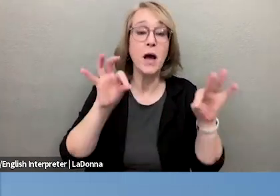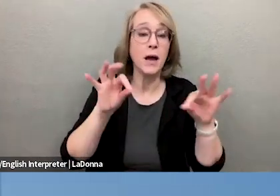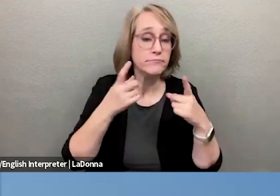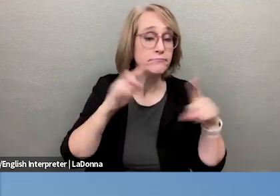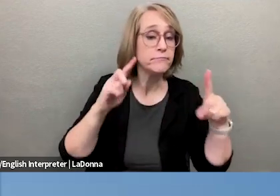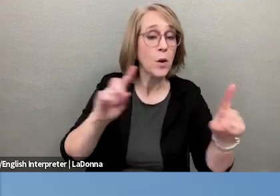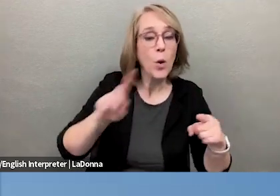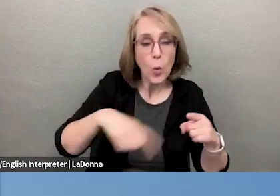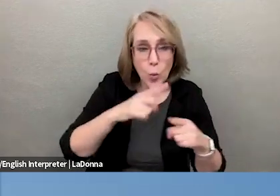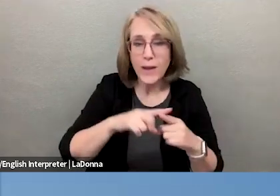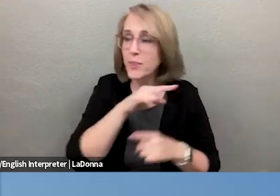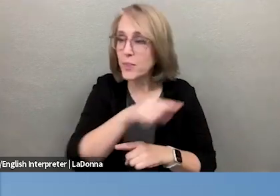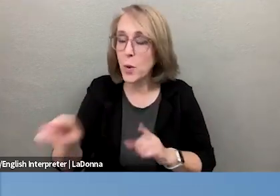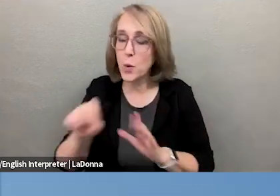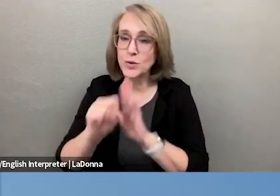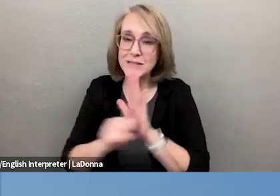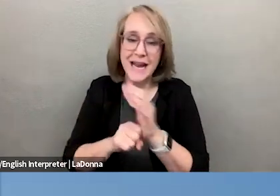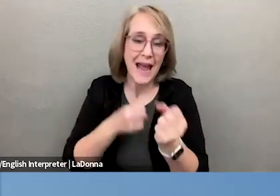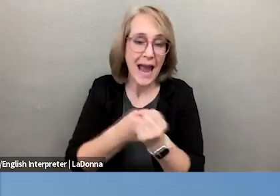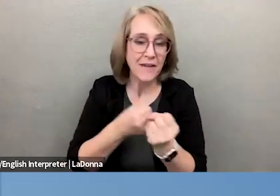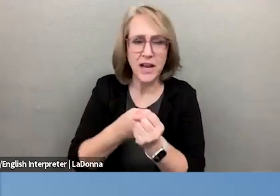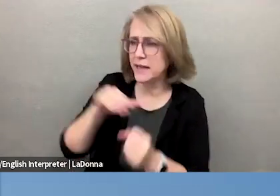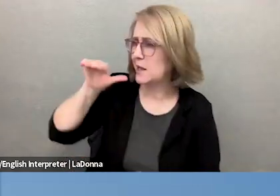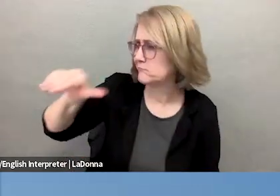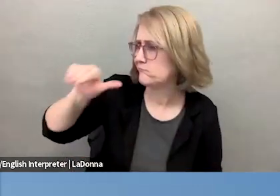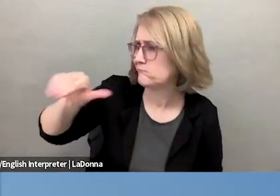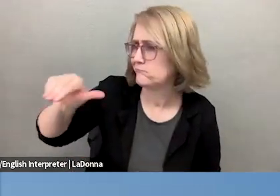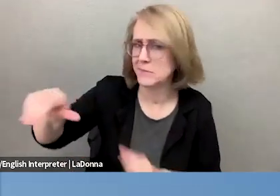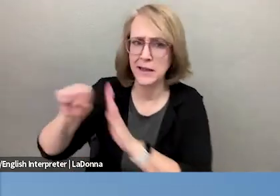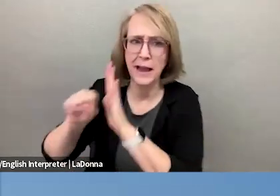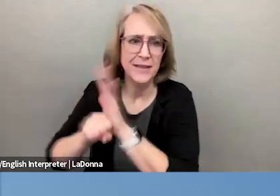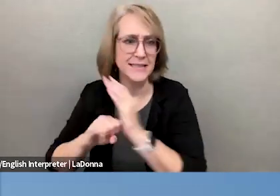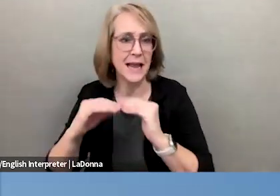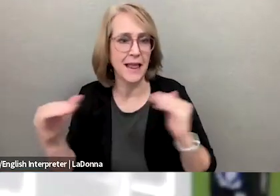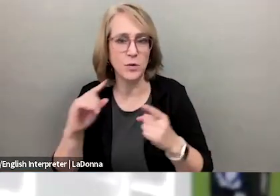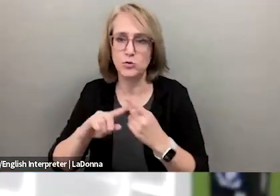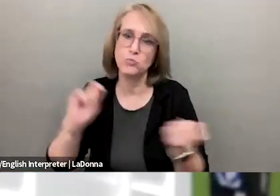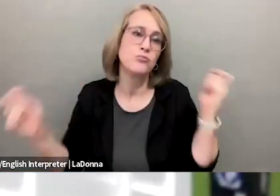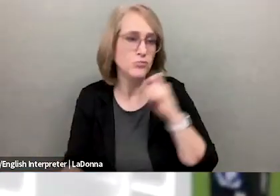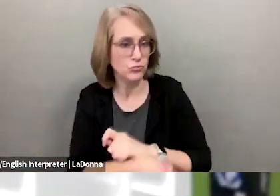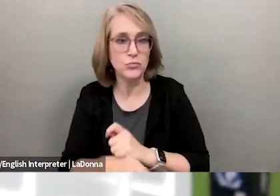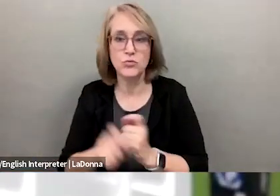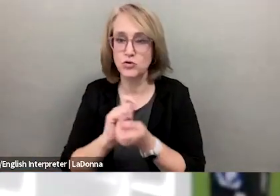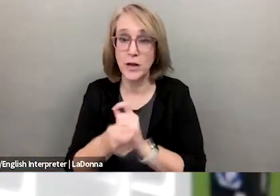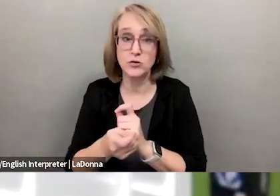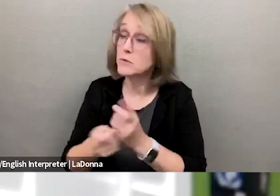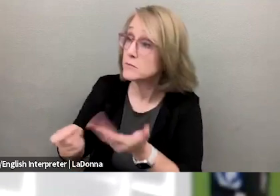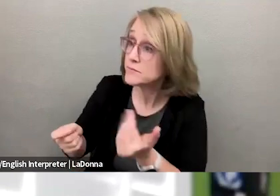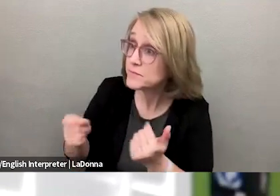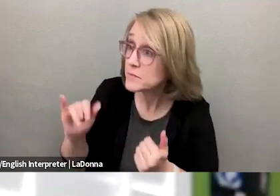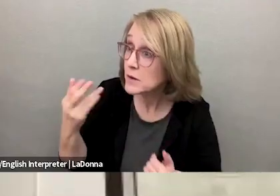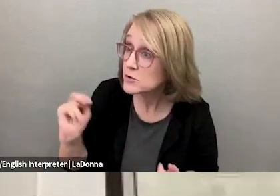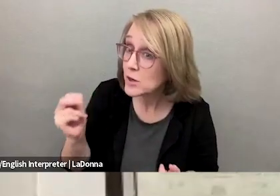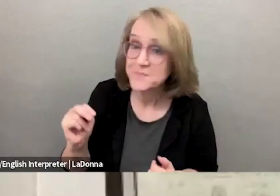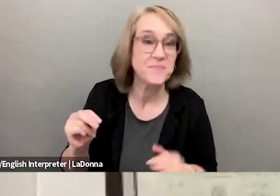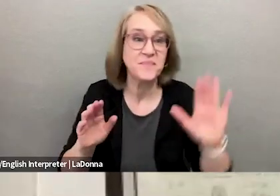those changes. It can be a really powerful and helpful. Fantastic. Oh, go ahead, Jason. We'll just add just a